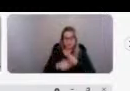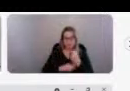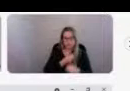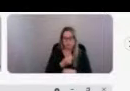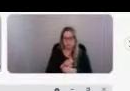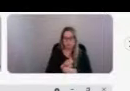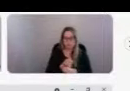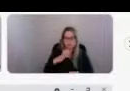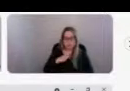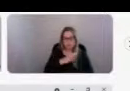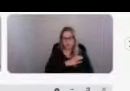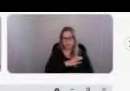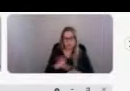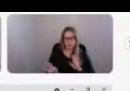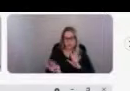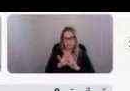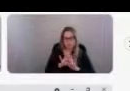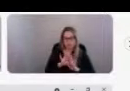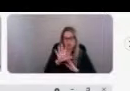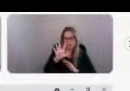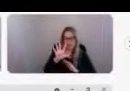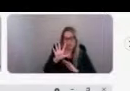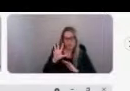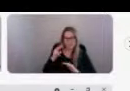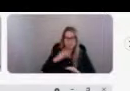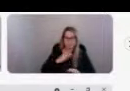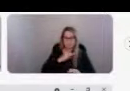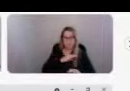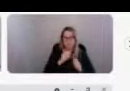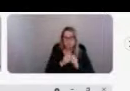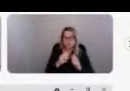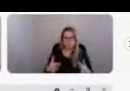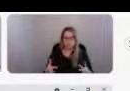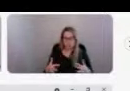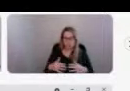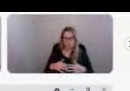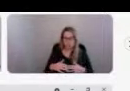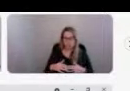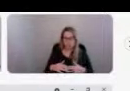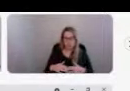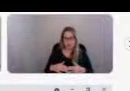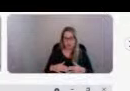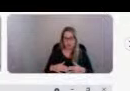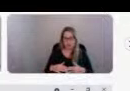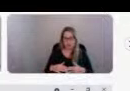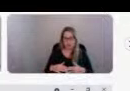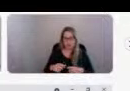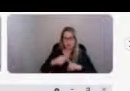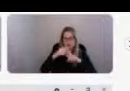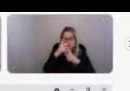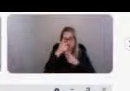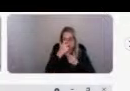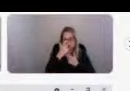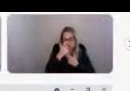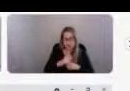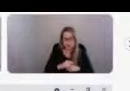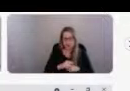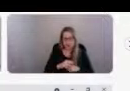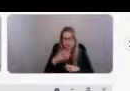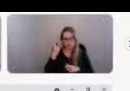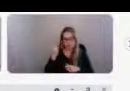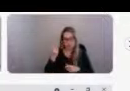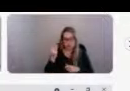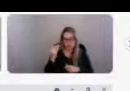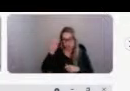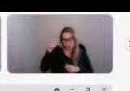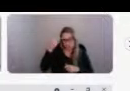commission chose five members without access granted to special interests and outside party